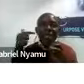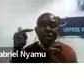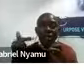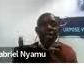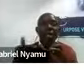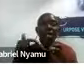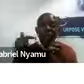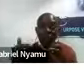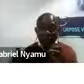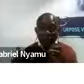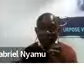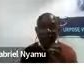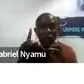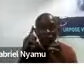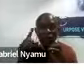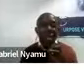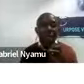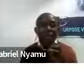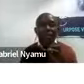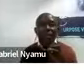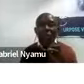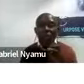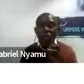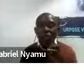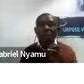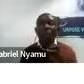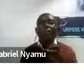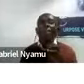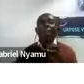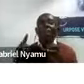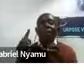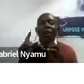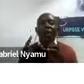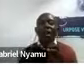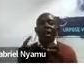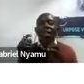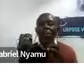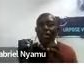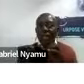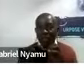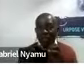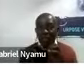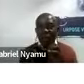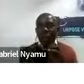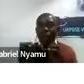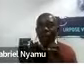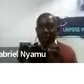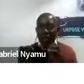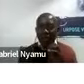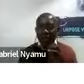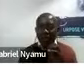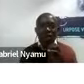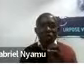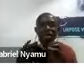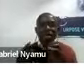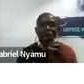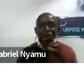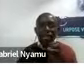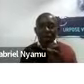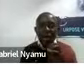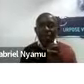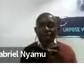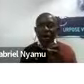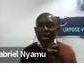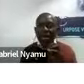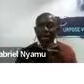that start shaping in your life. You're going to see a pattern. Number two, the hoary discontent or hoary anger. You go in a